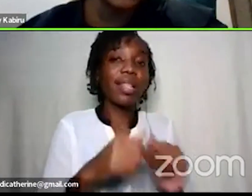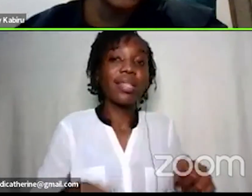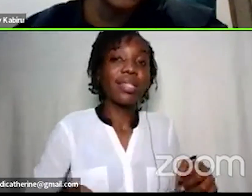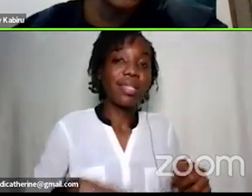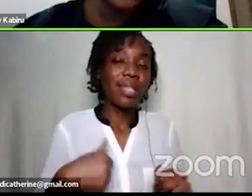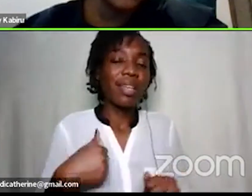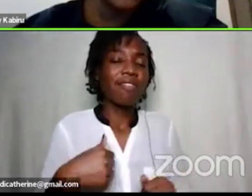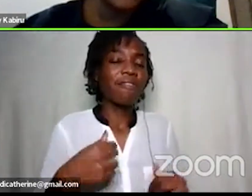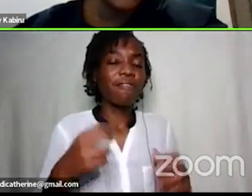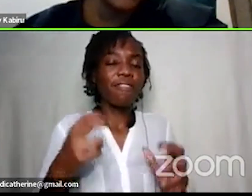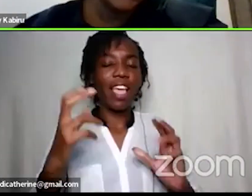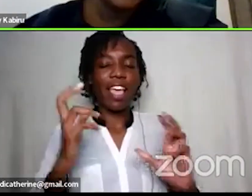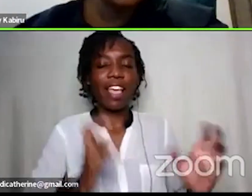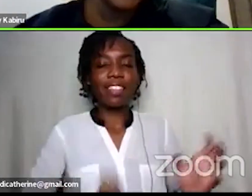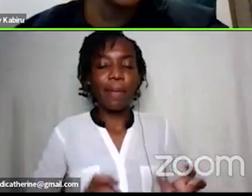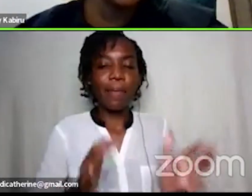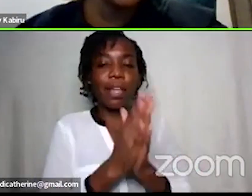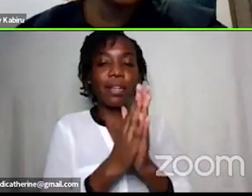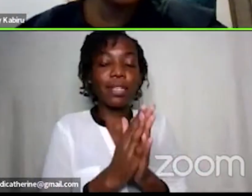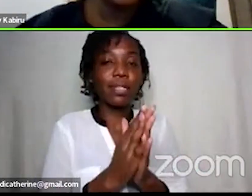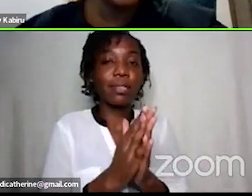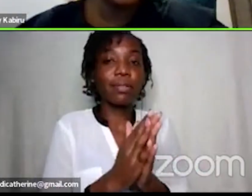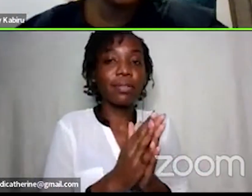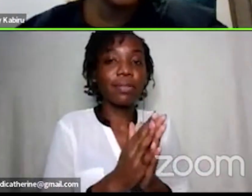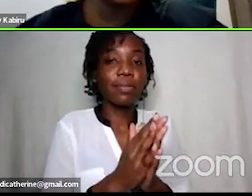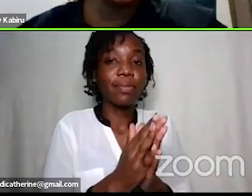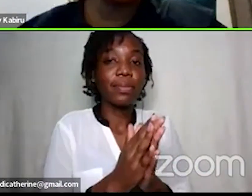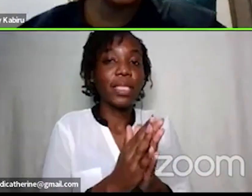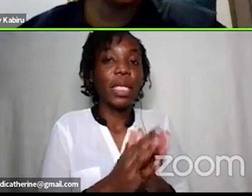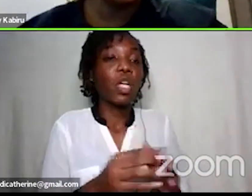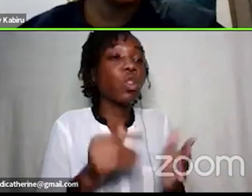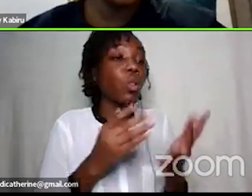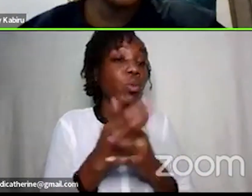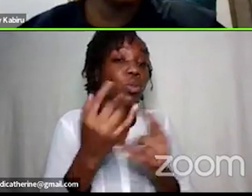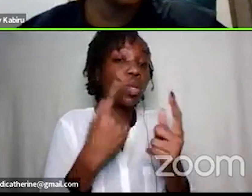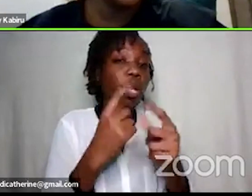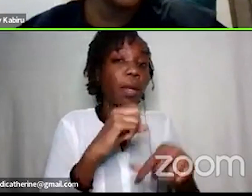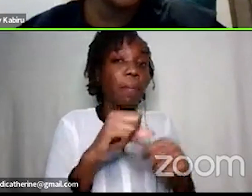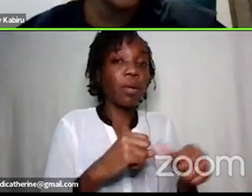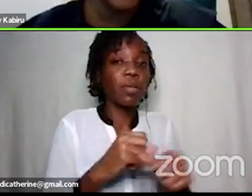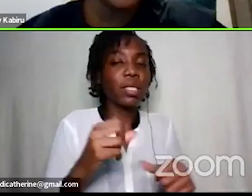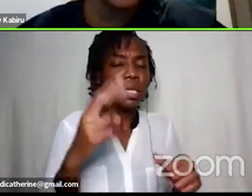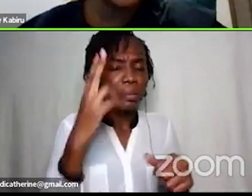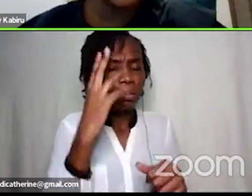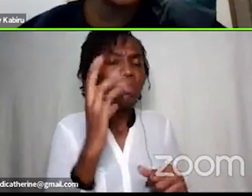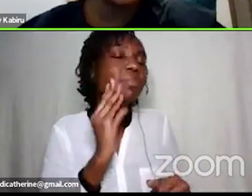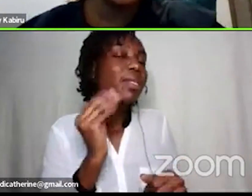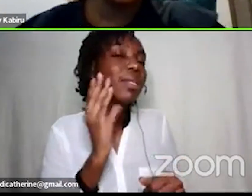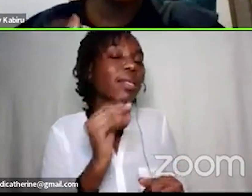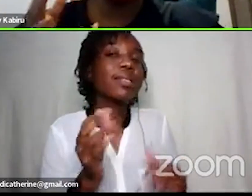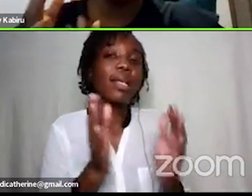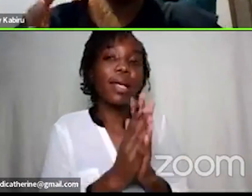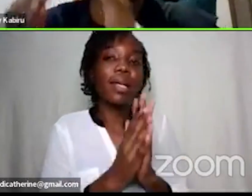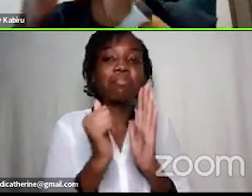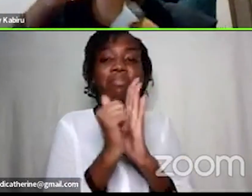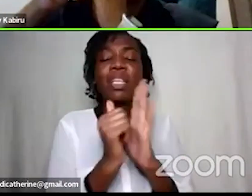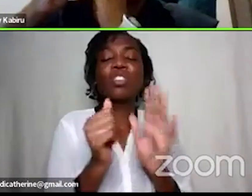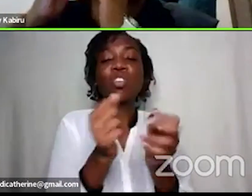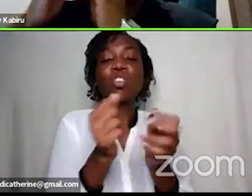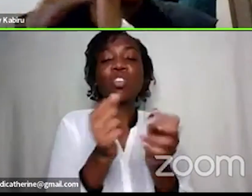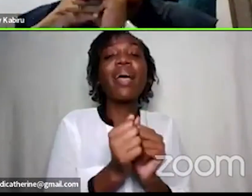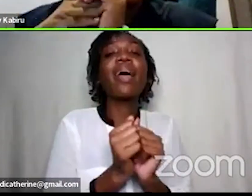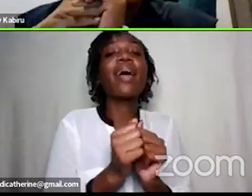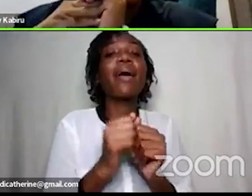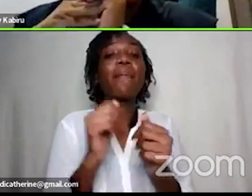complex. So it is by talking about their experiences, their hopes, their ambitions with the next part that they are helped